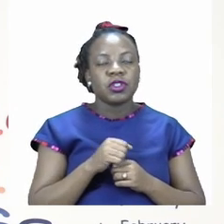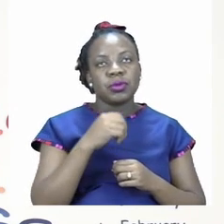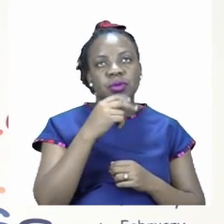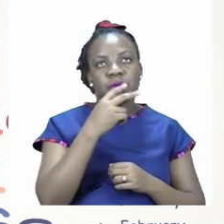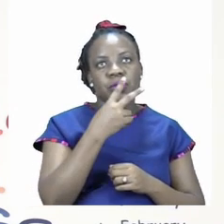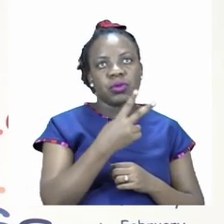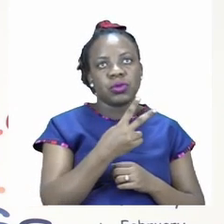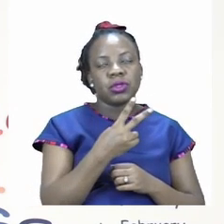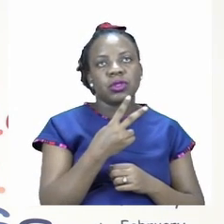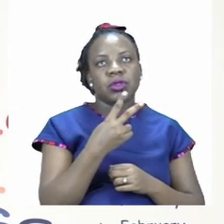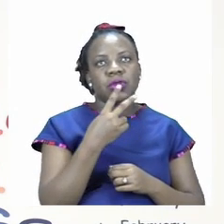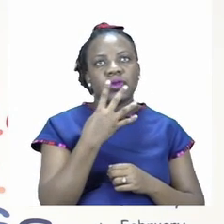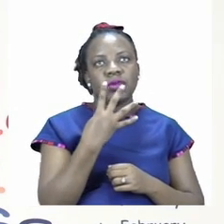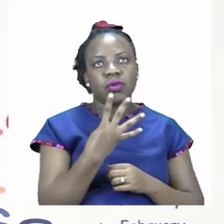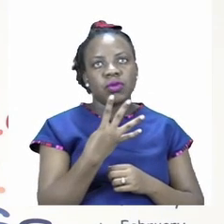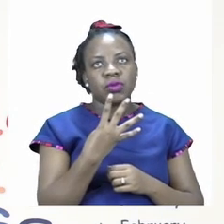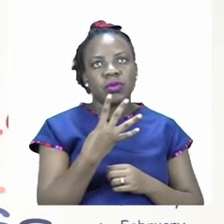24